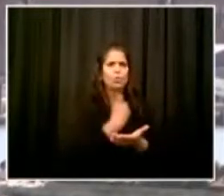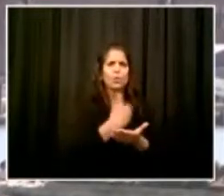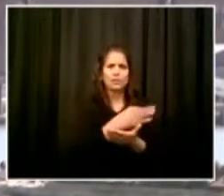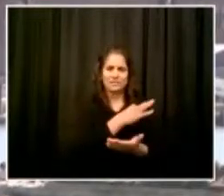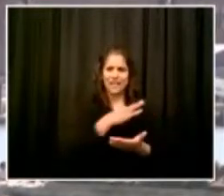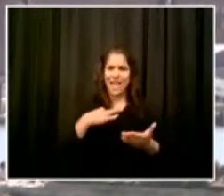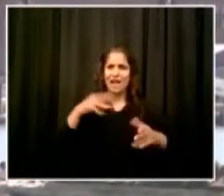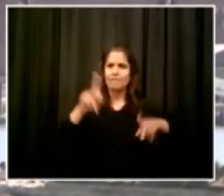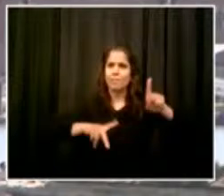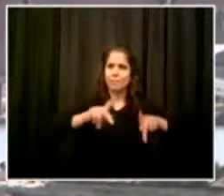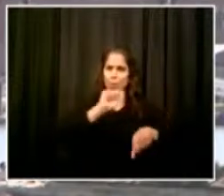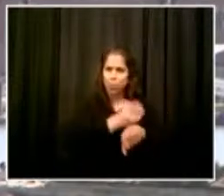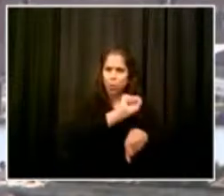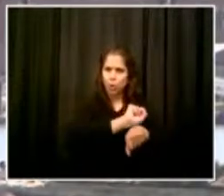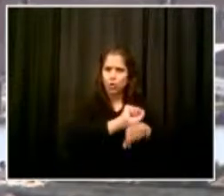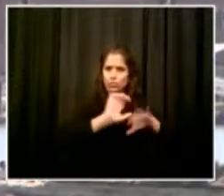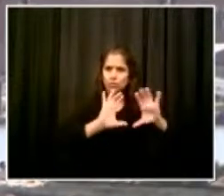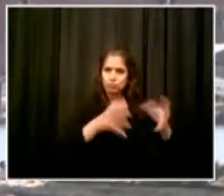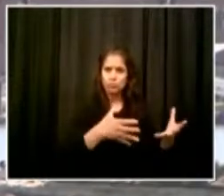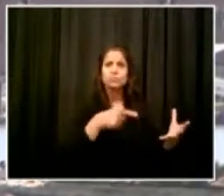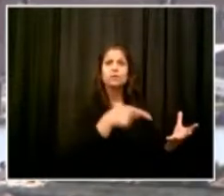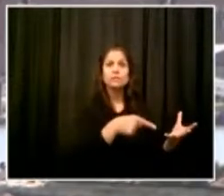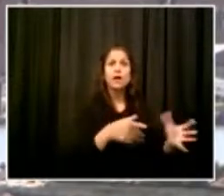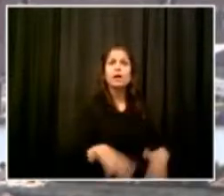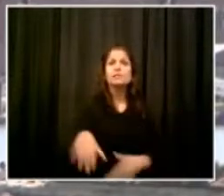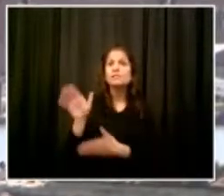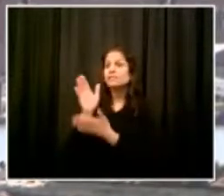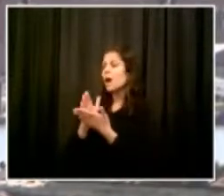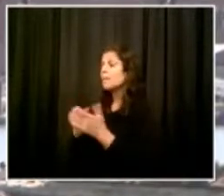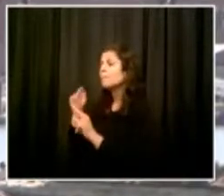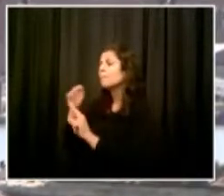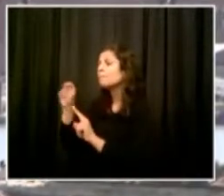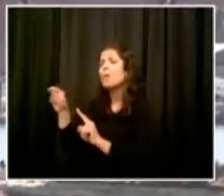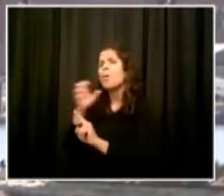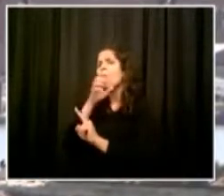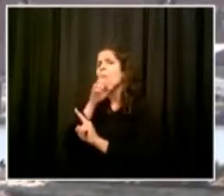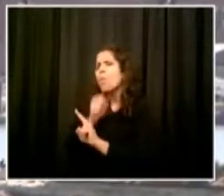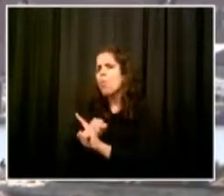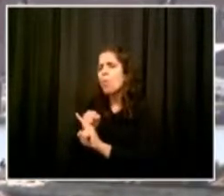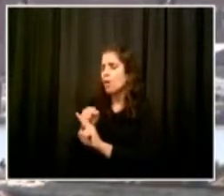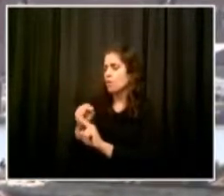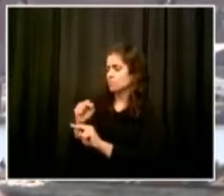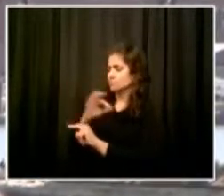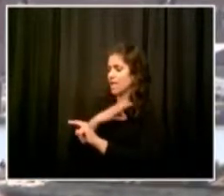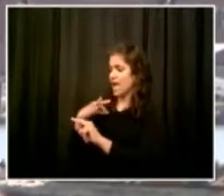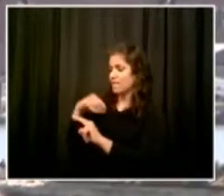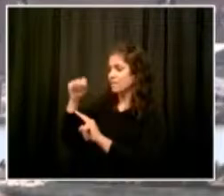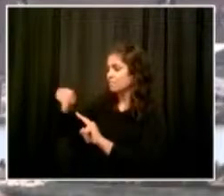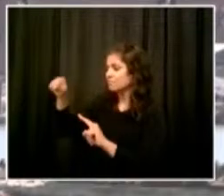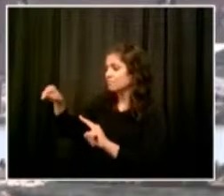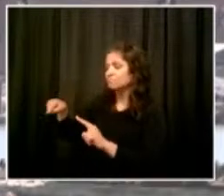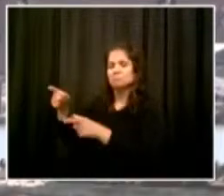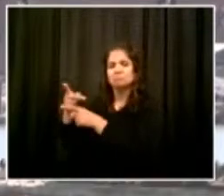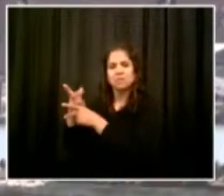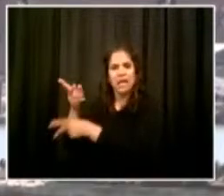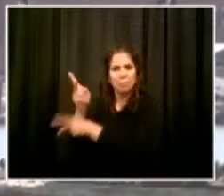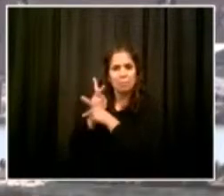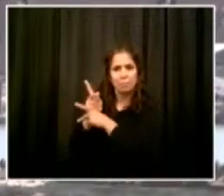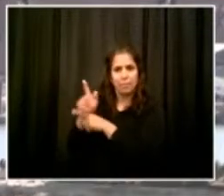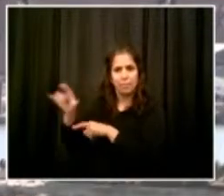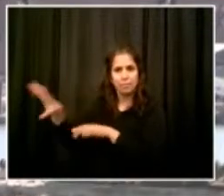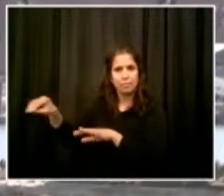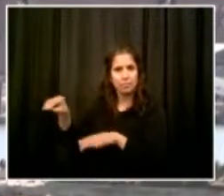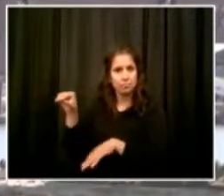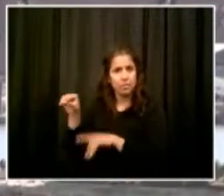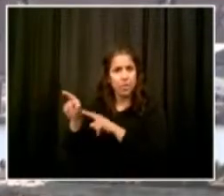maybe disillusioned, like this has been a really hard moment, and they're no longer confident that you will take the right direction in the